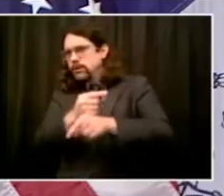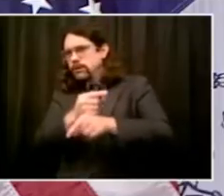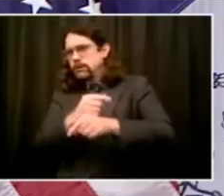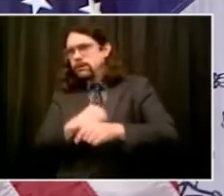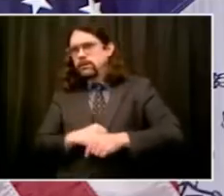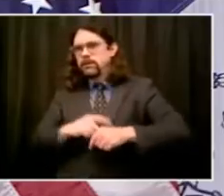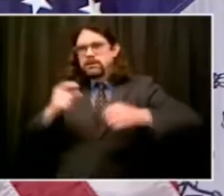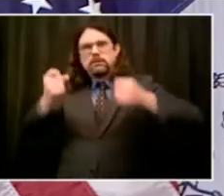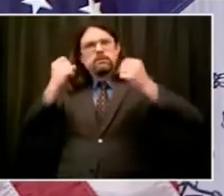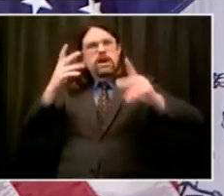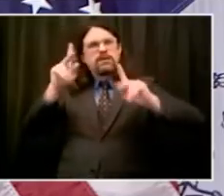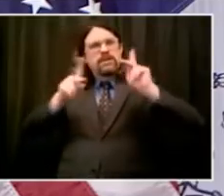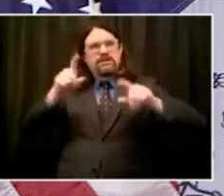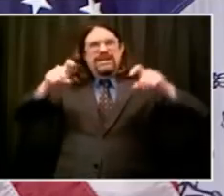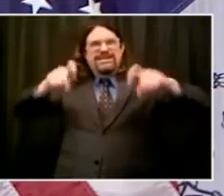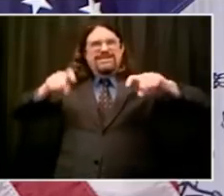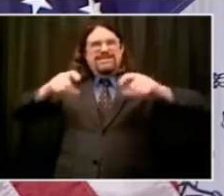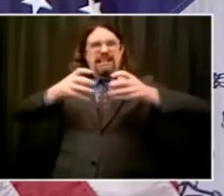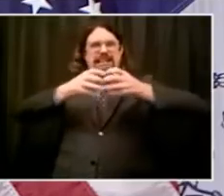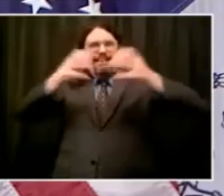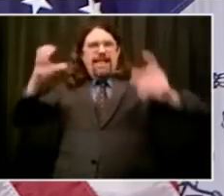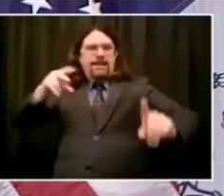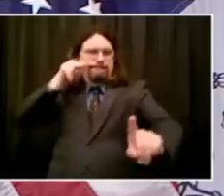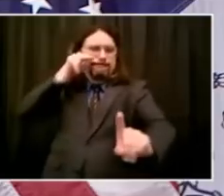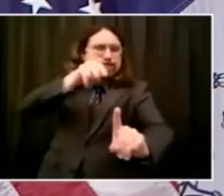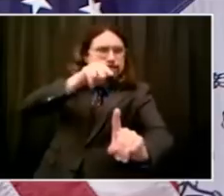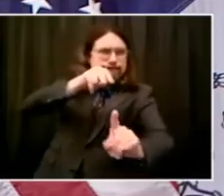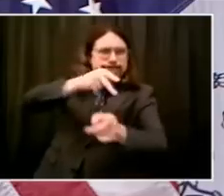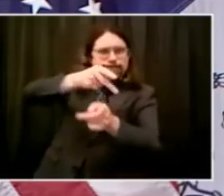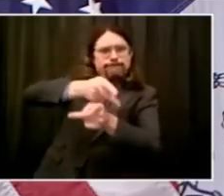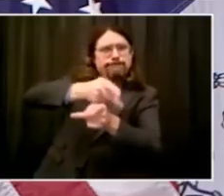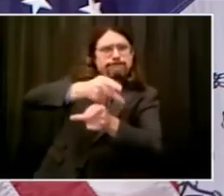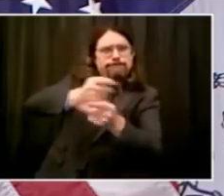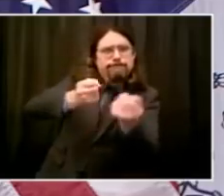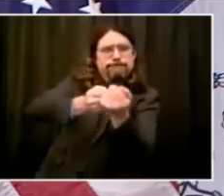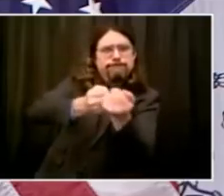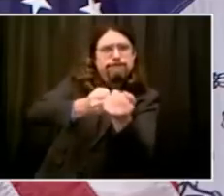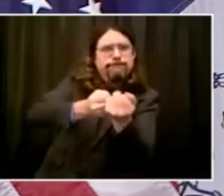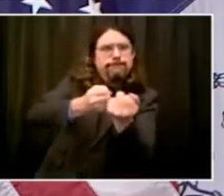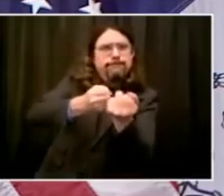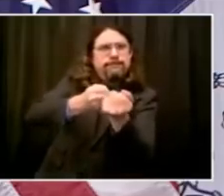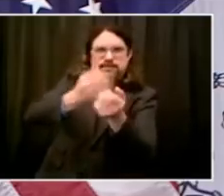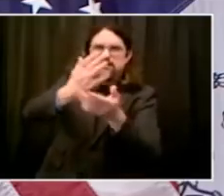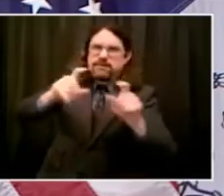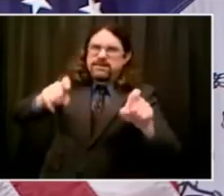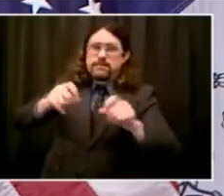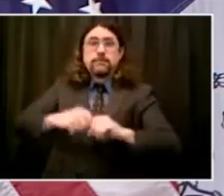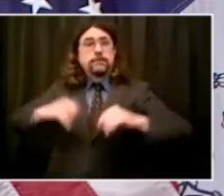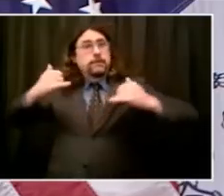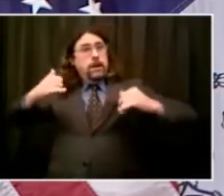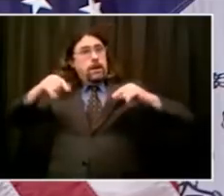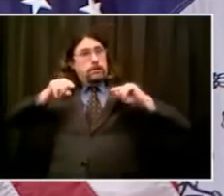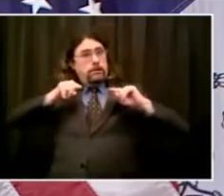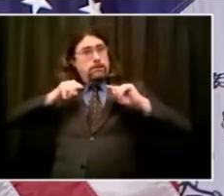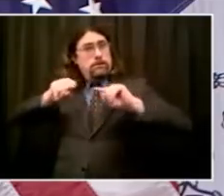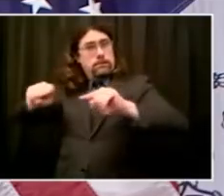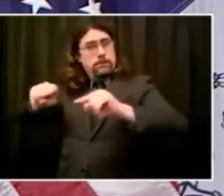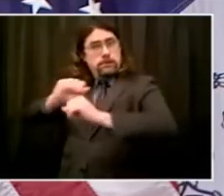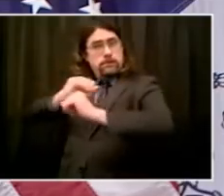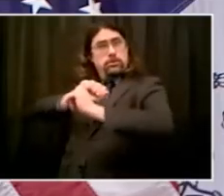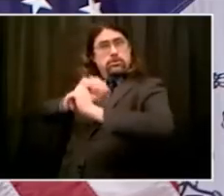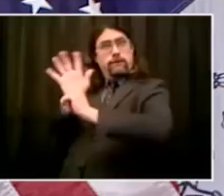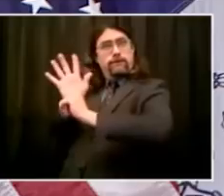we understand from this whole crisis is if people need to be in a congregate setting, there's everything we have to